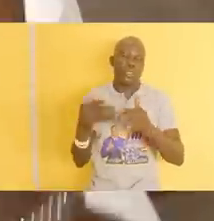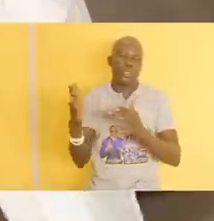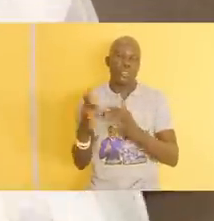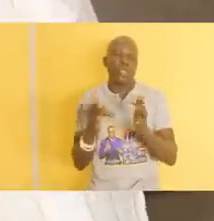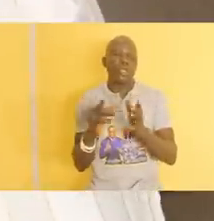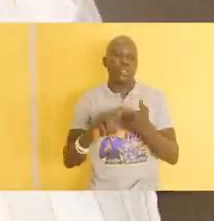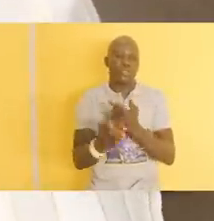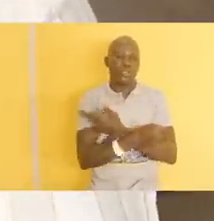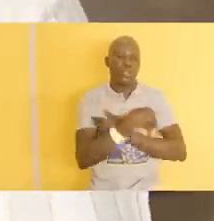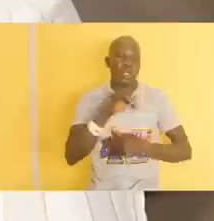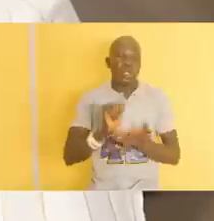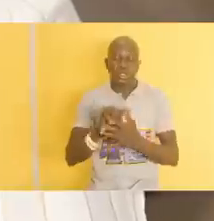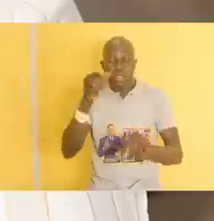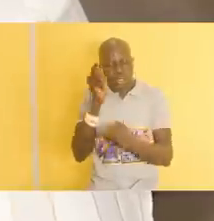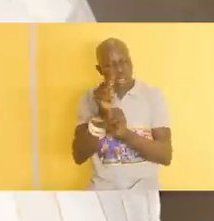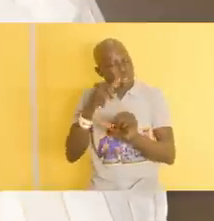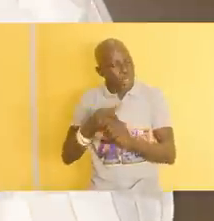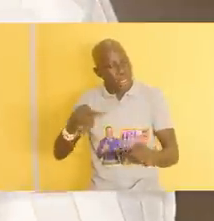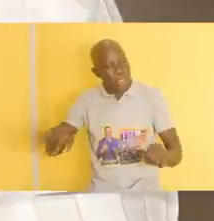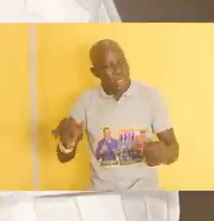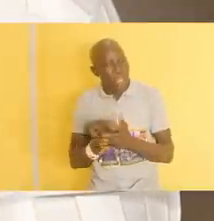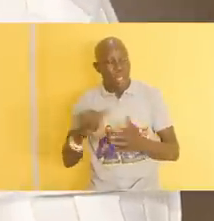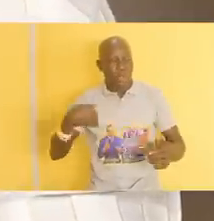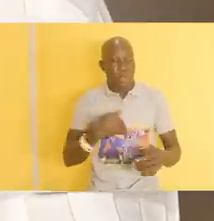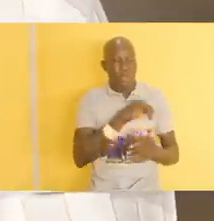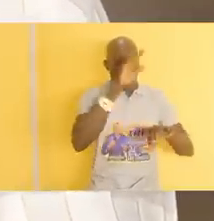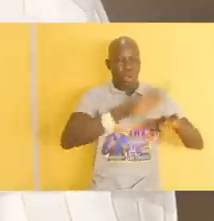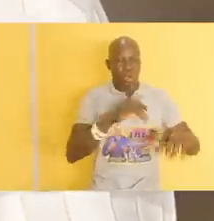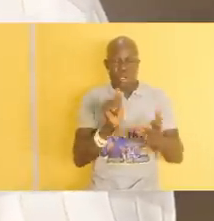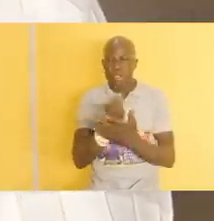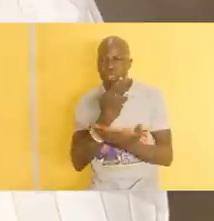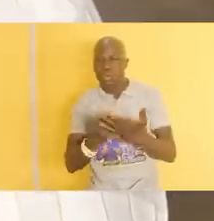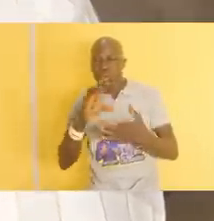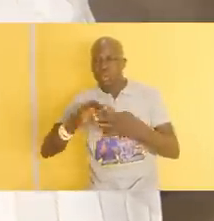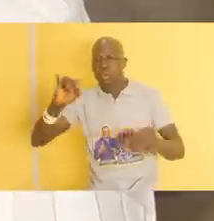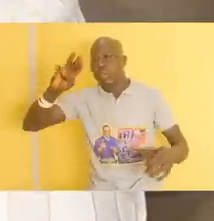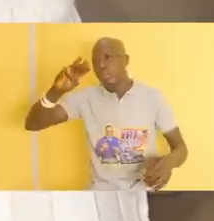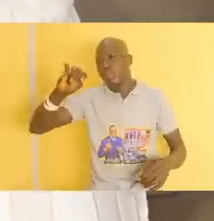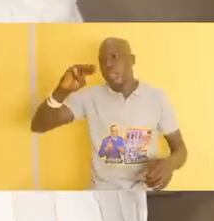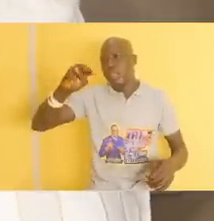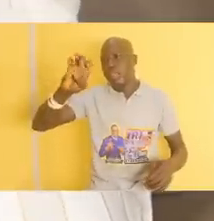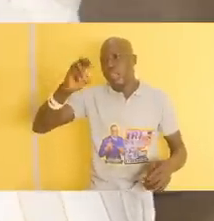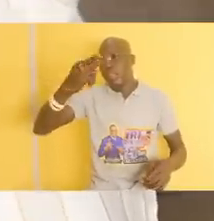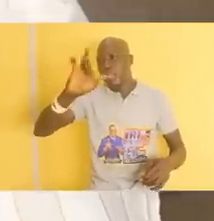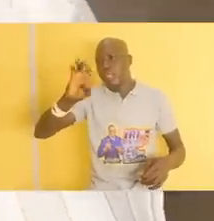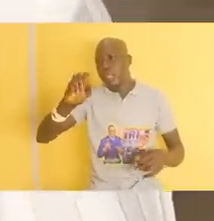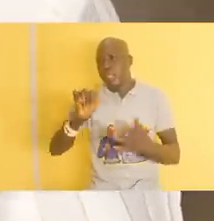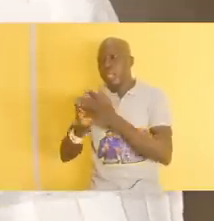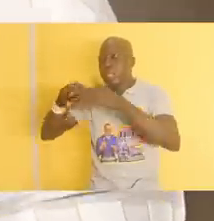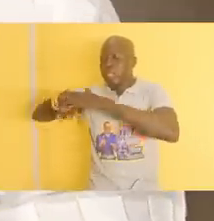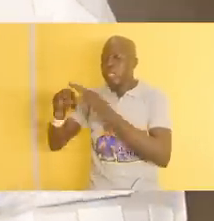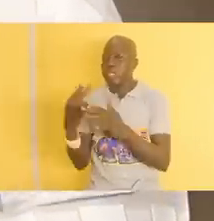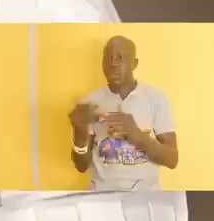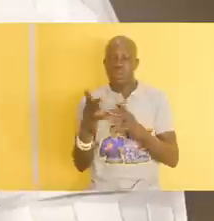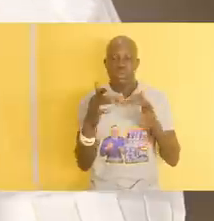of Jesus. Today, write to that. We call it Holy Michael. The one who did the vernacular. In the